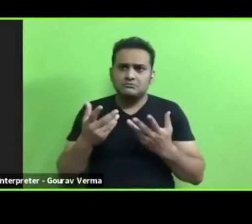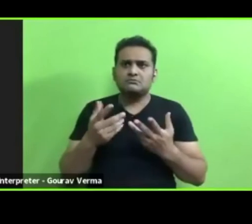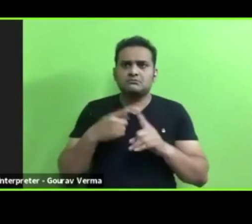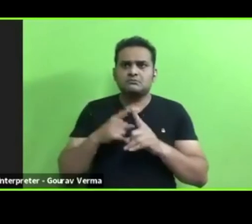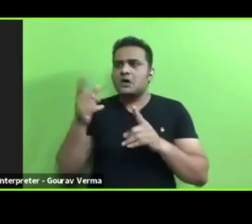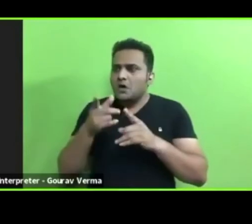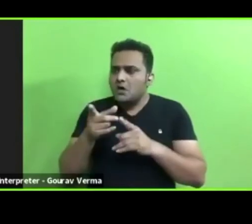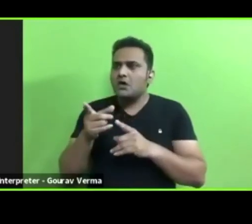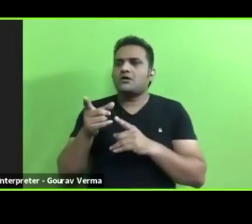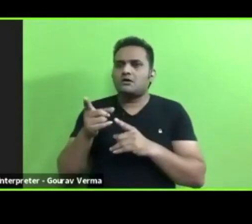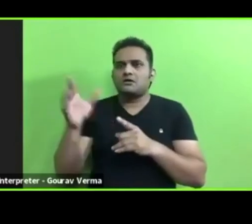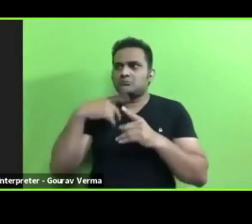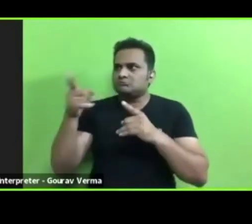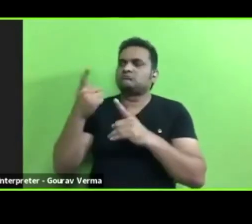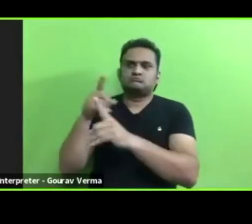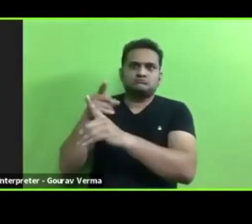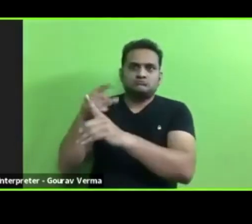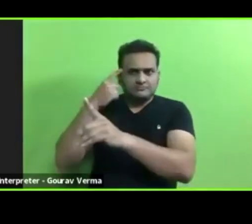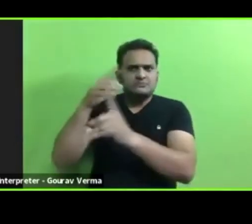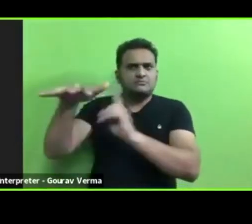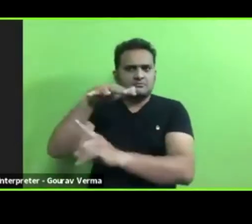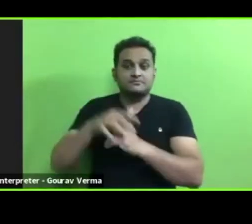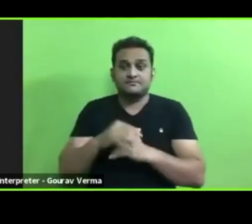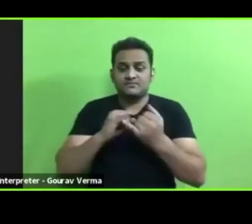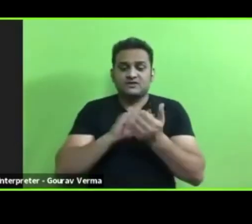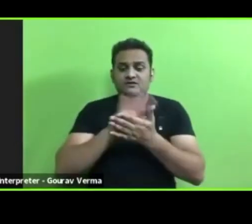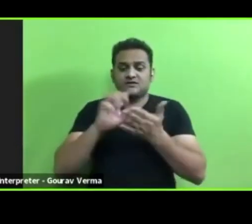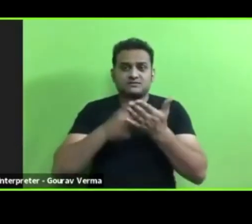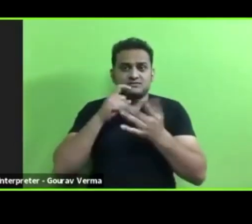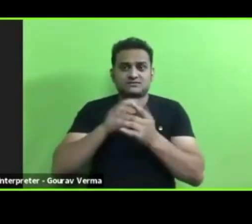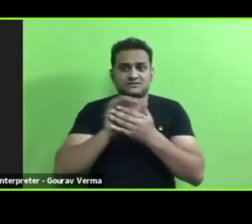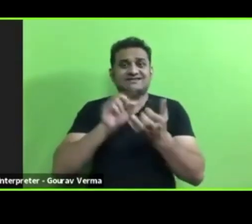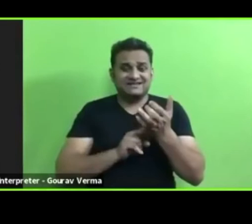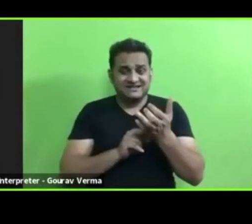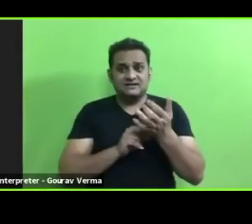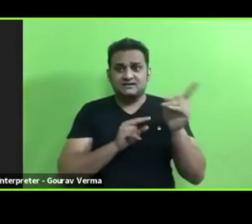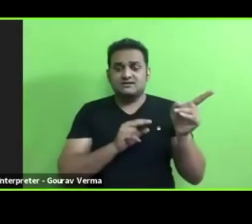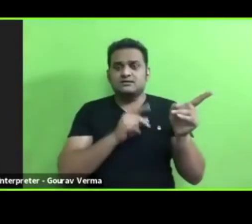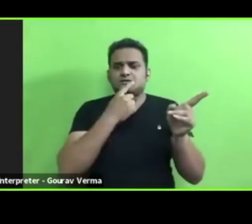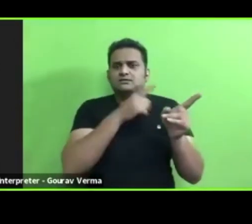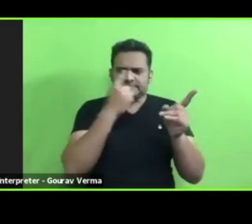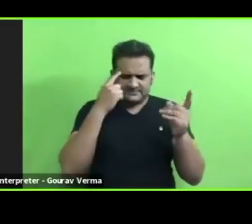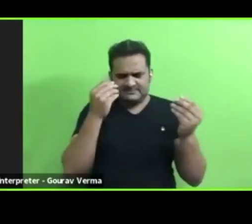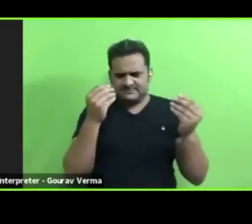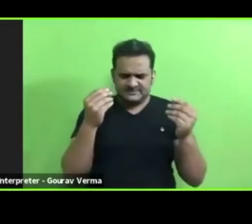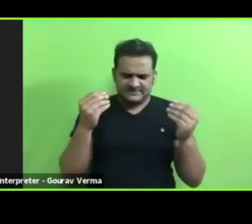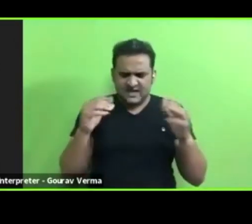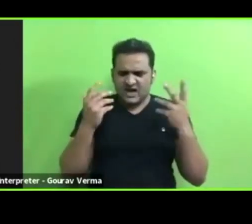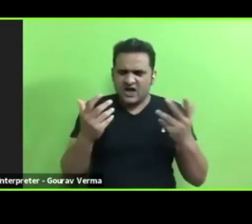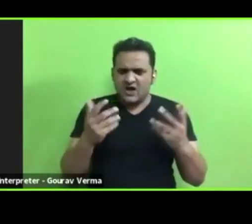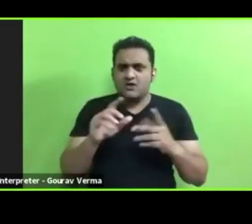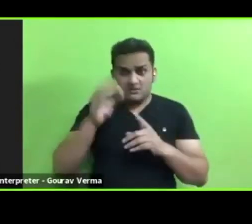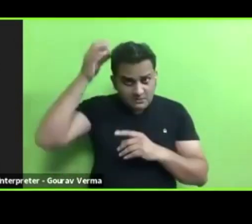significant attention to. Sridhar Pant then defies all those codes of a